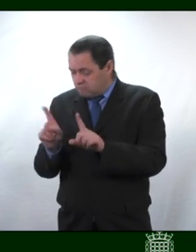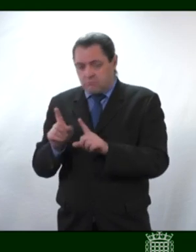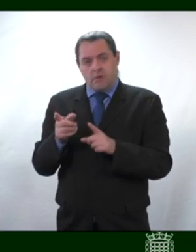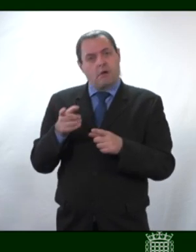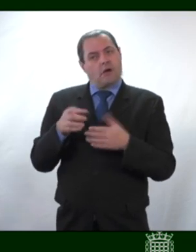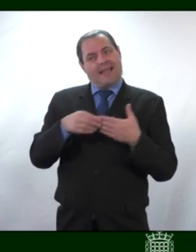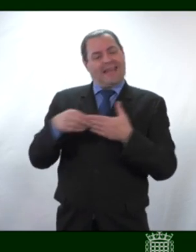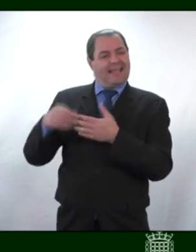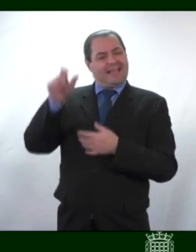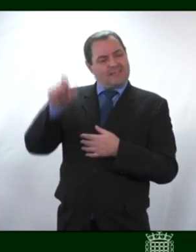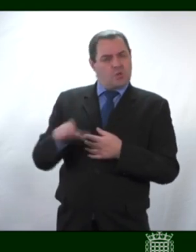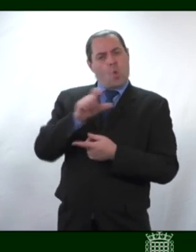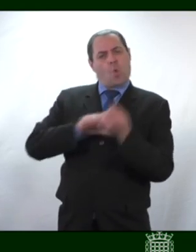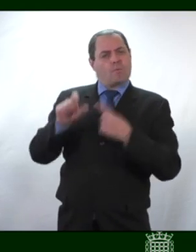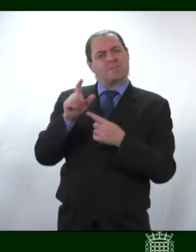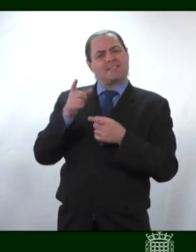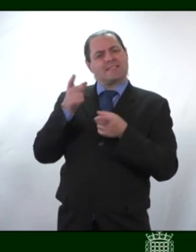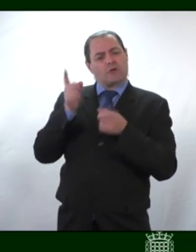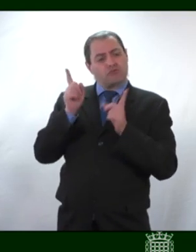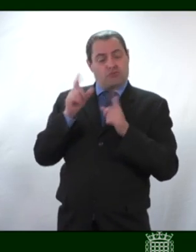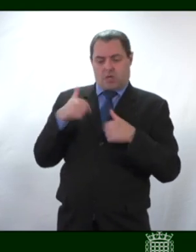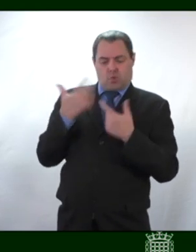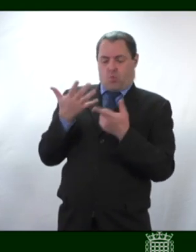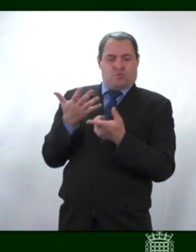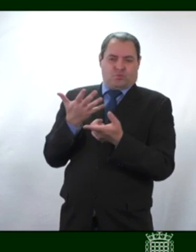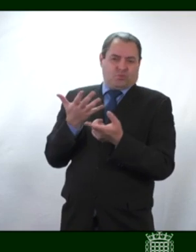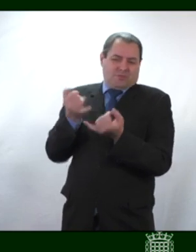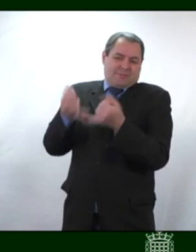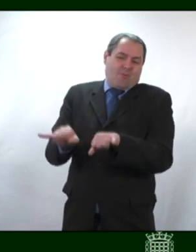the Community Secretary, and I wouldn't want to